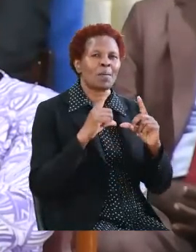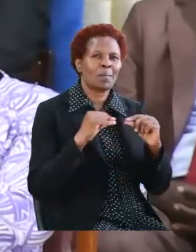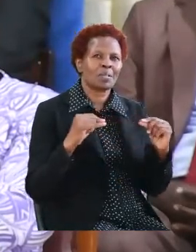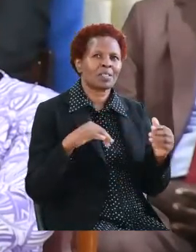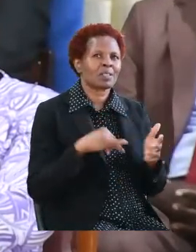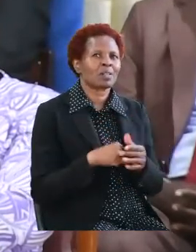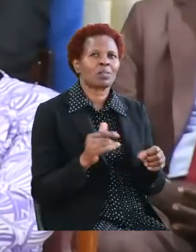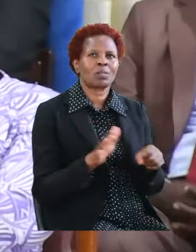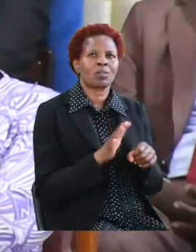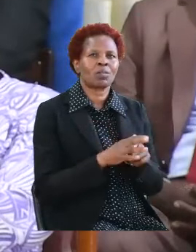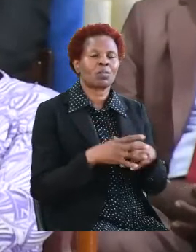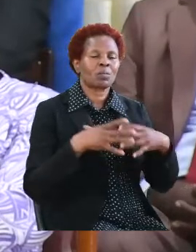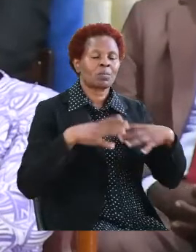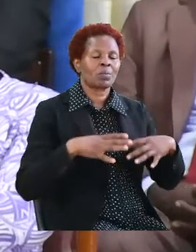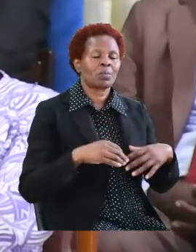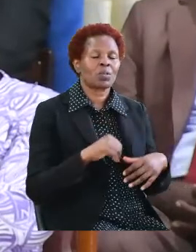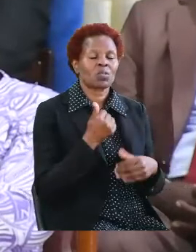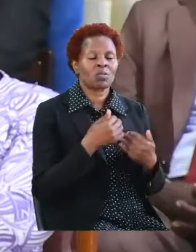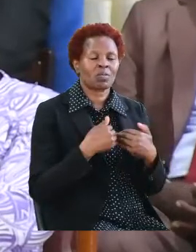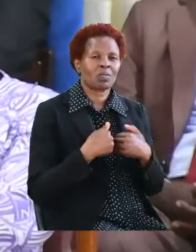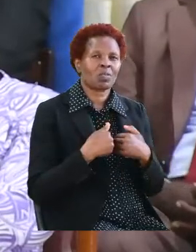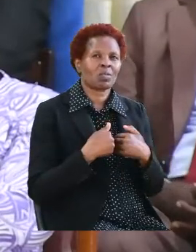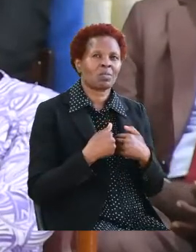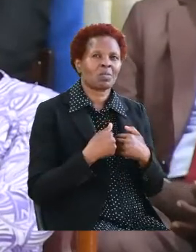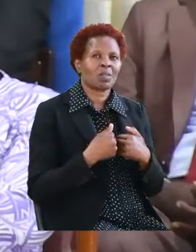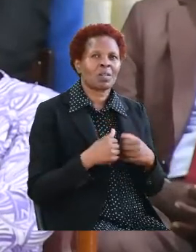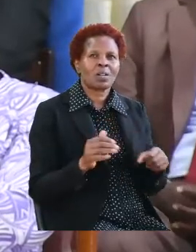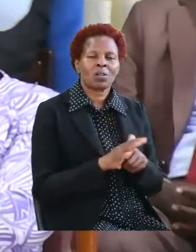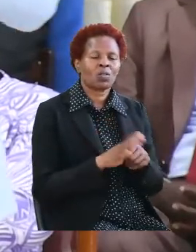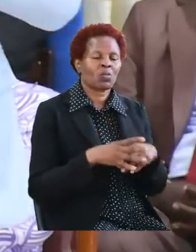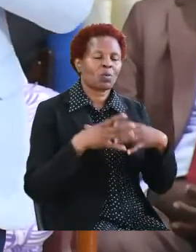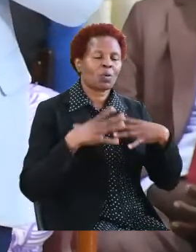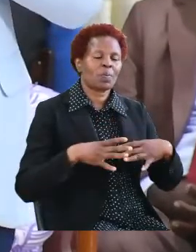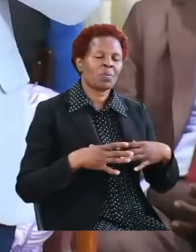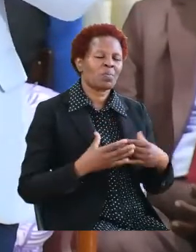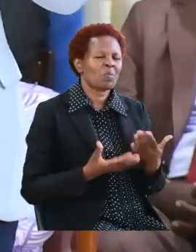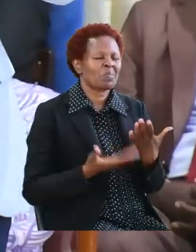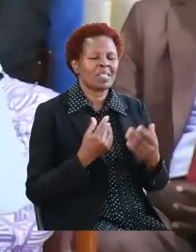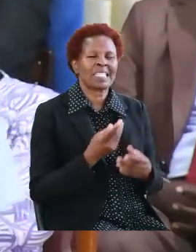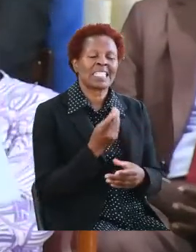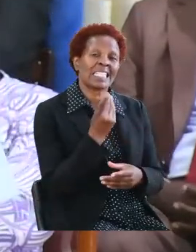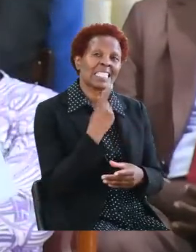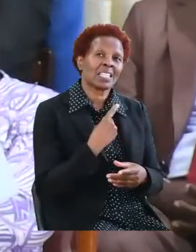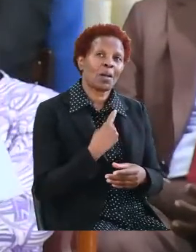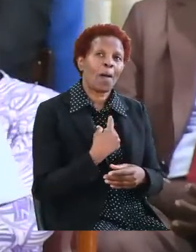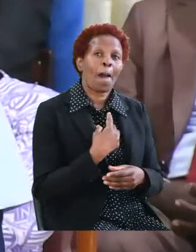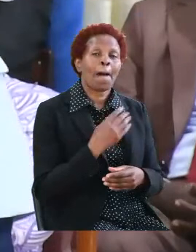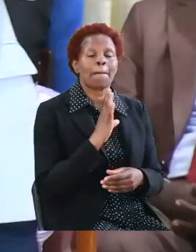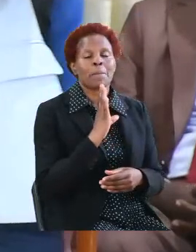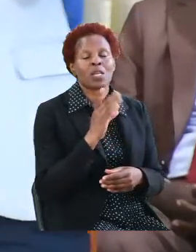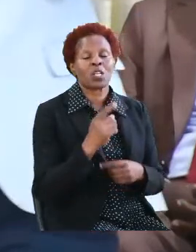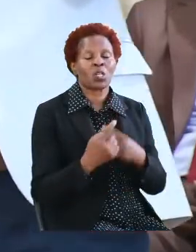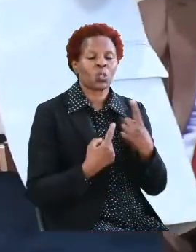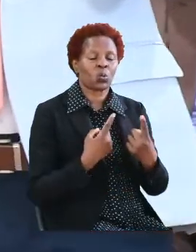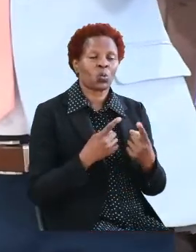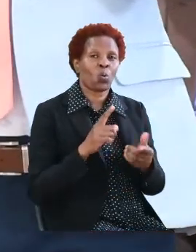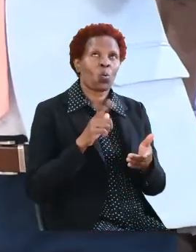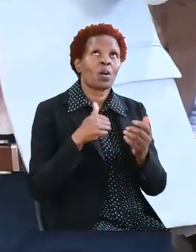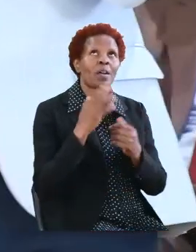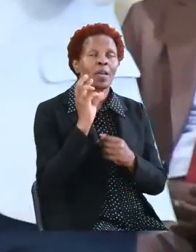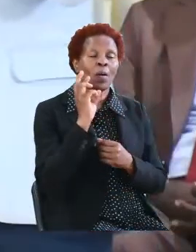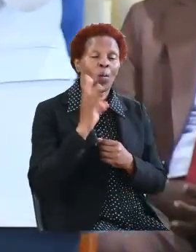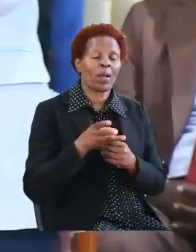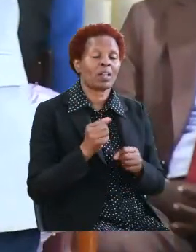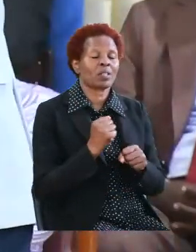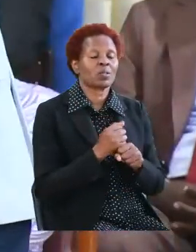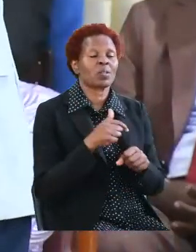people may love. Many people may desire to be told what God will do